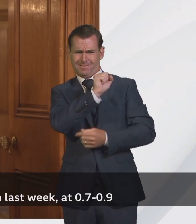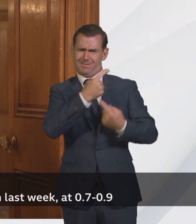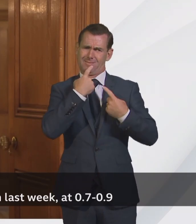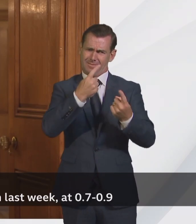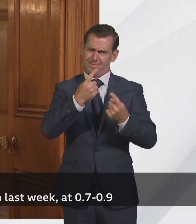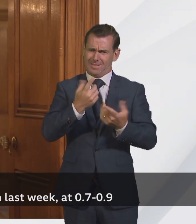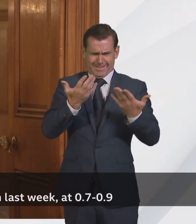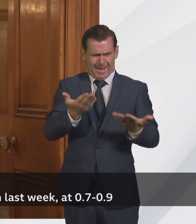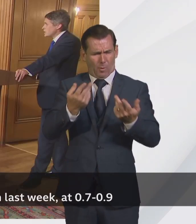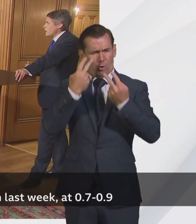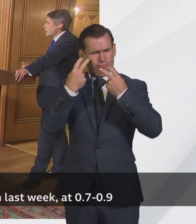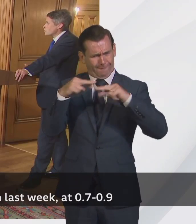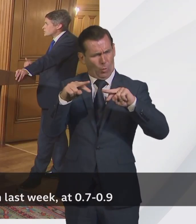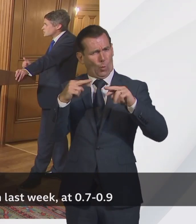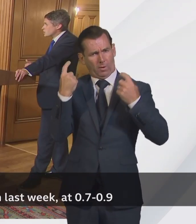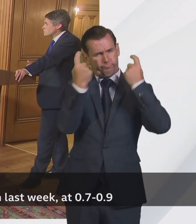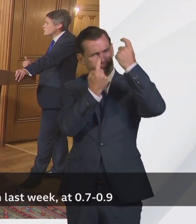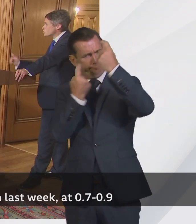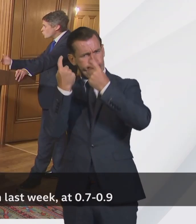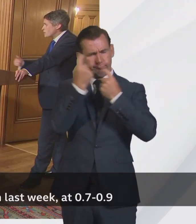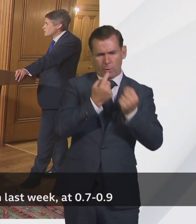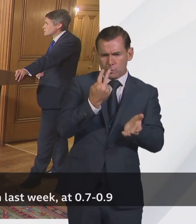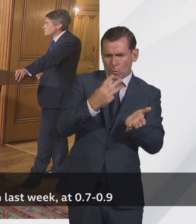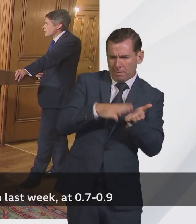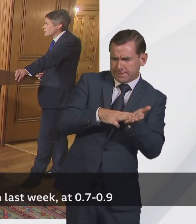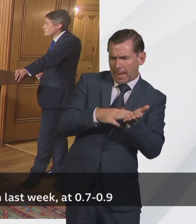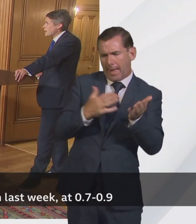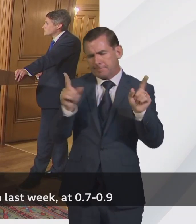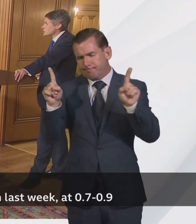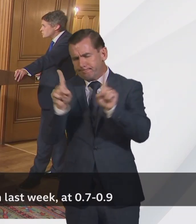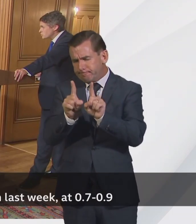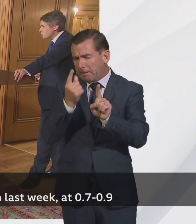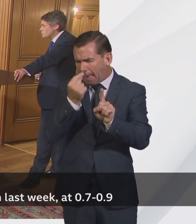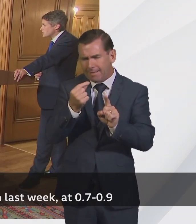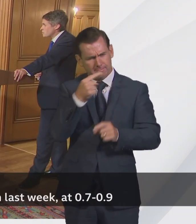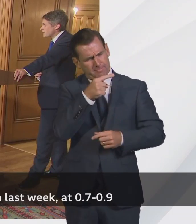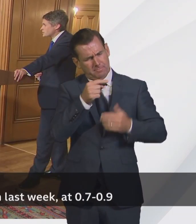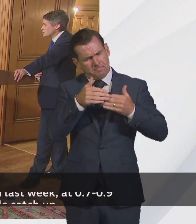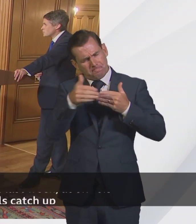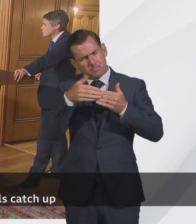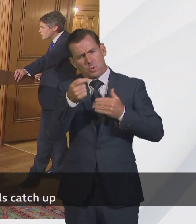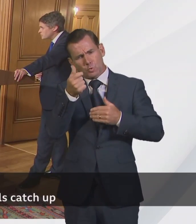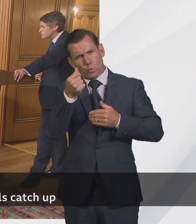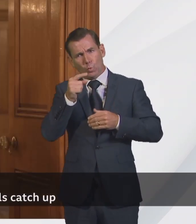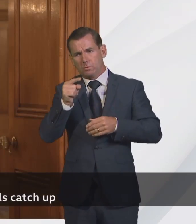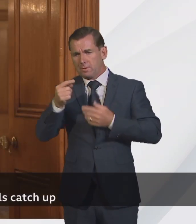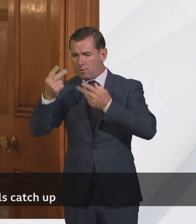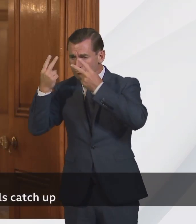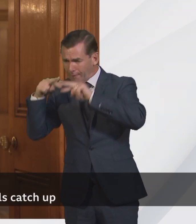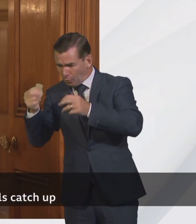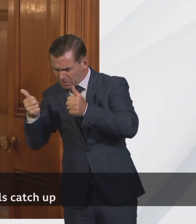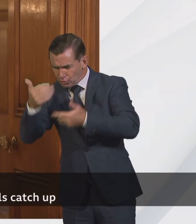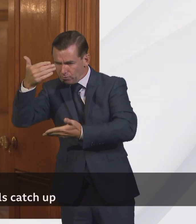currently being undertaken. It's going to be a short period of time, and it'll be reporting back to the Prime Minister